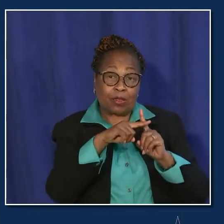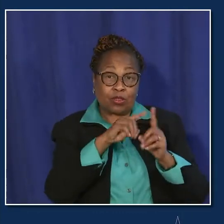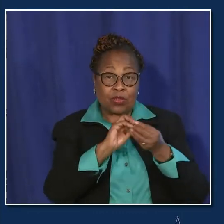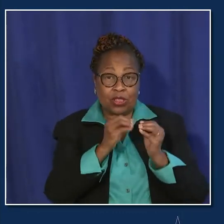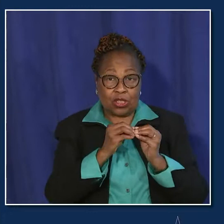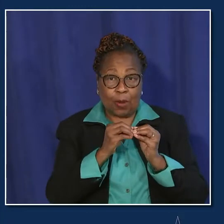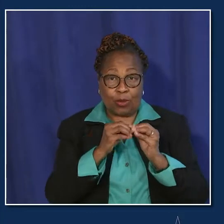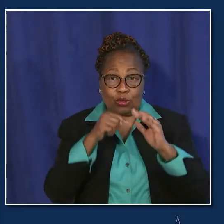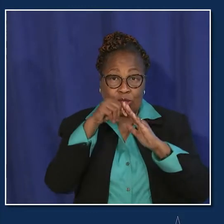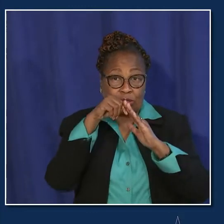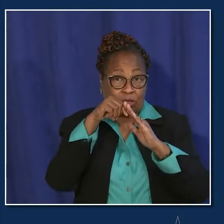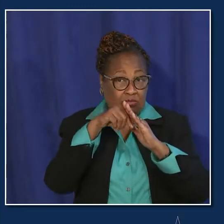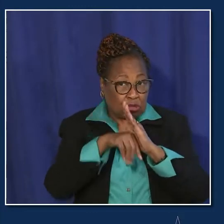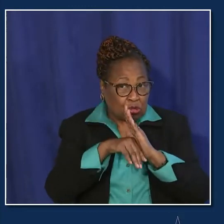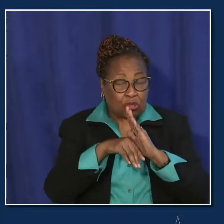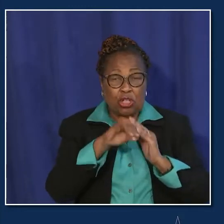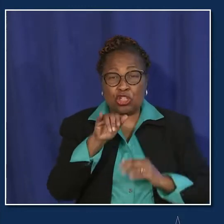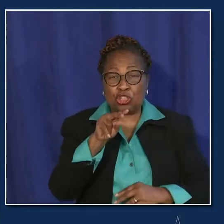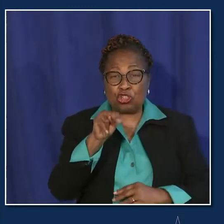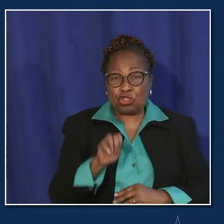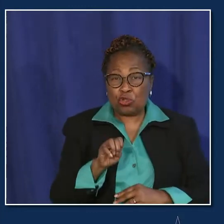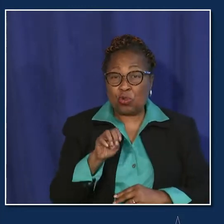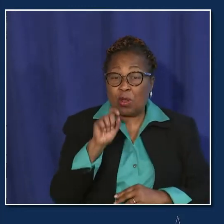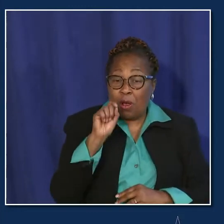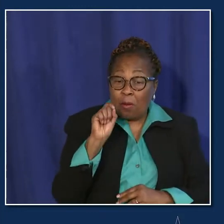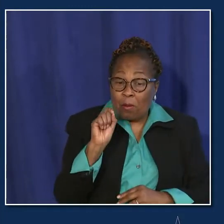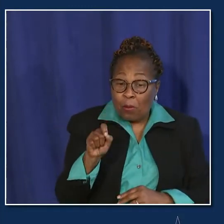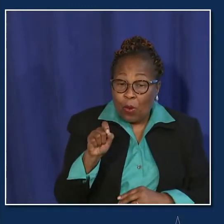record lows in late June at